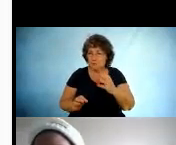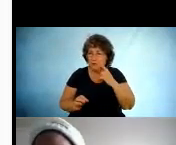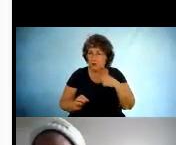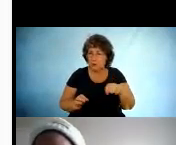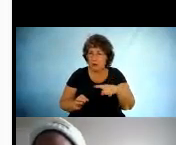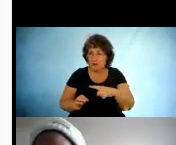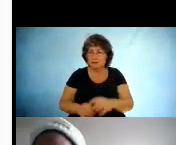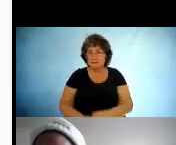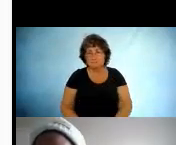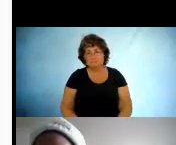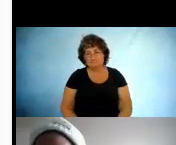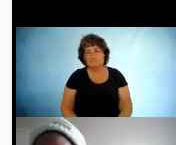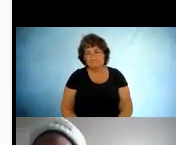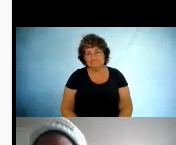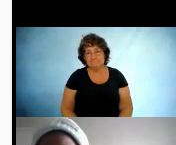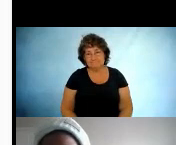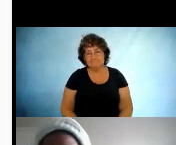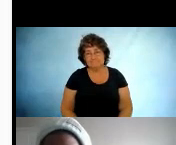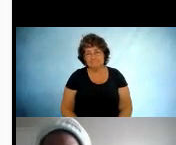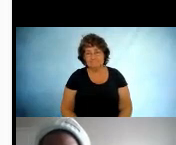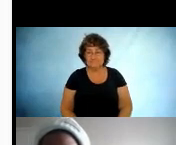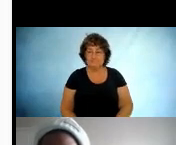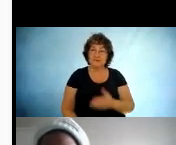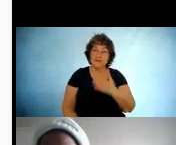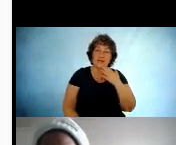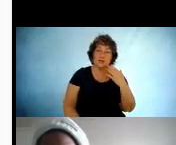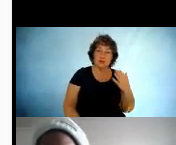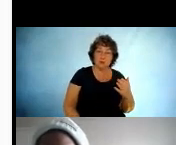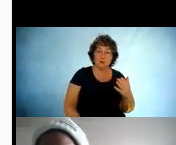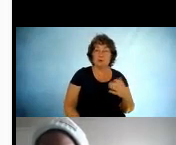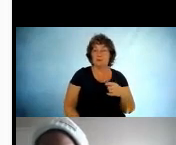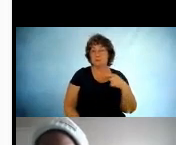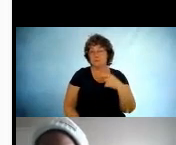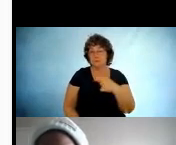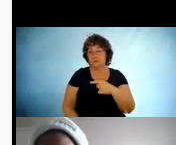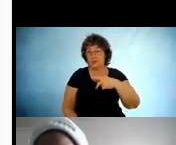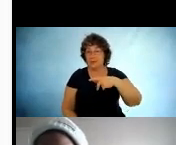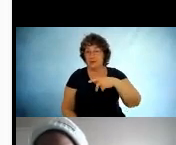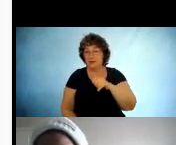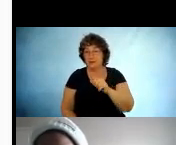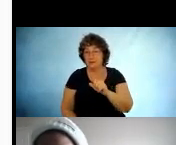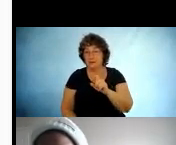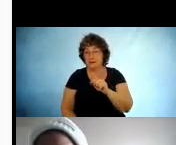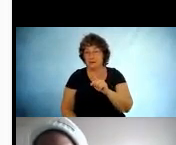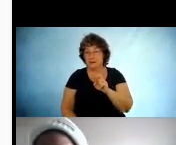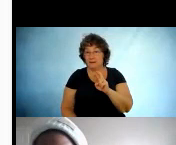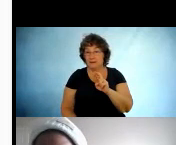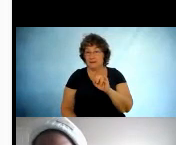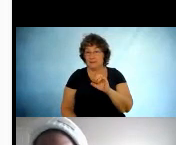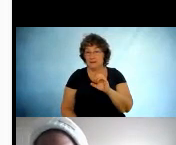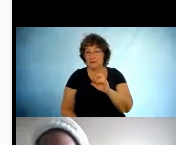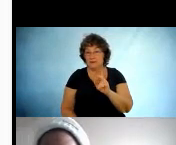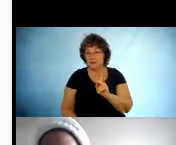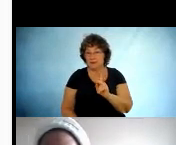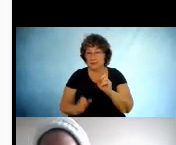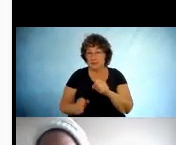Excellent, thank you. Patrick, actually, if you can just weave this in, and then I'm going to start with the next question with you too.